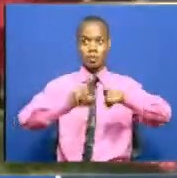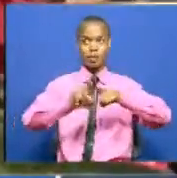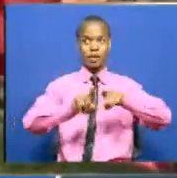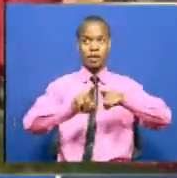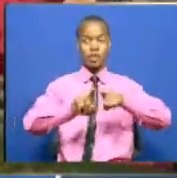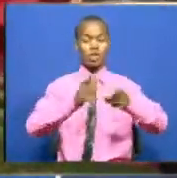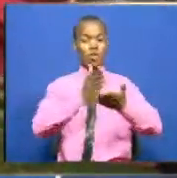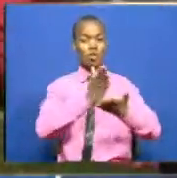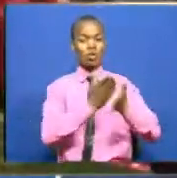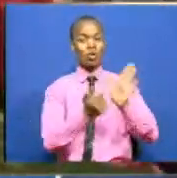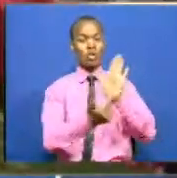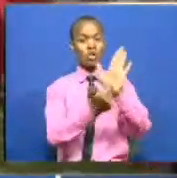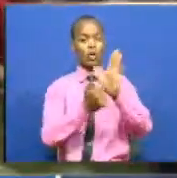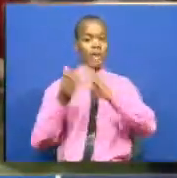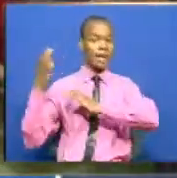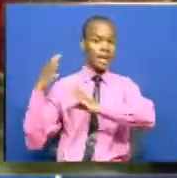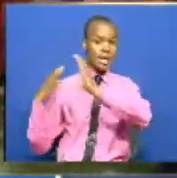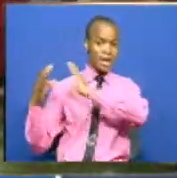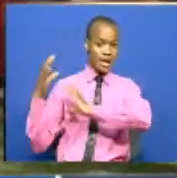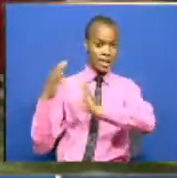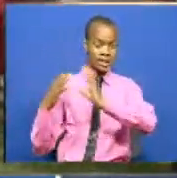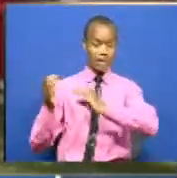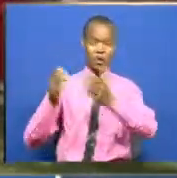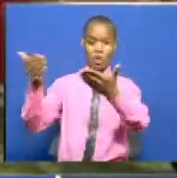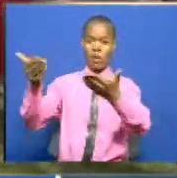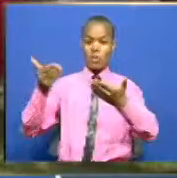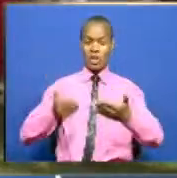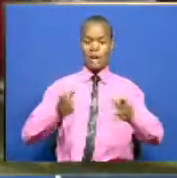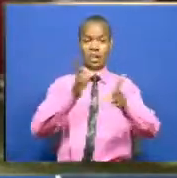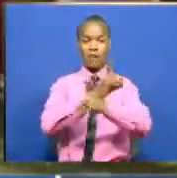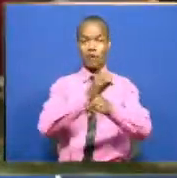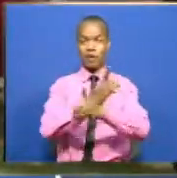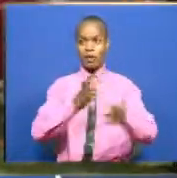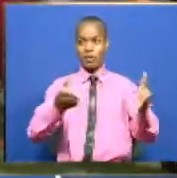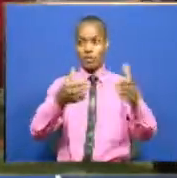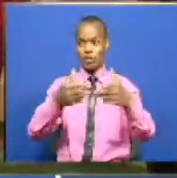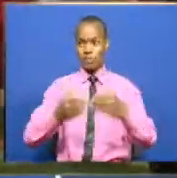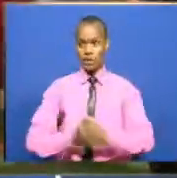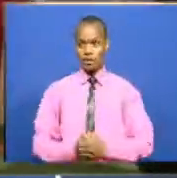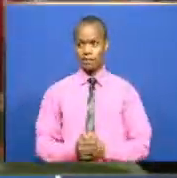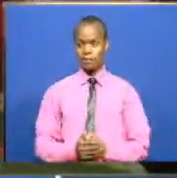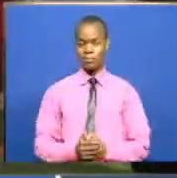culture of welcoming expected dignitaries.